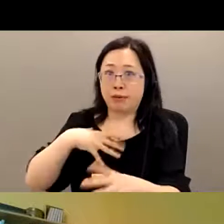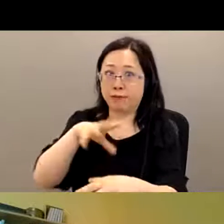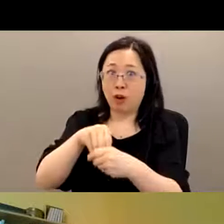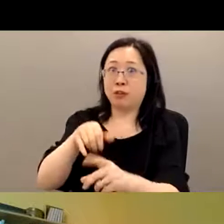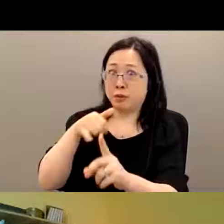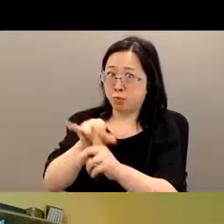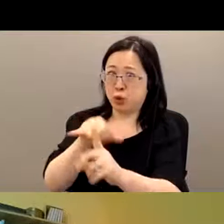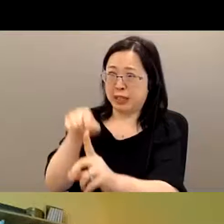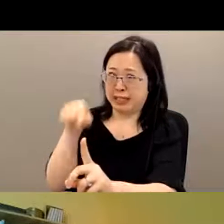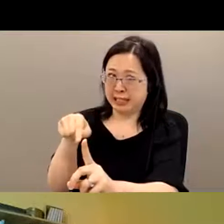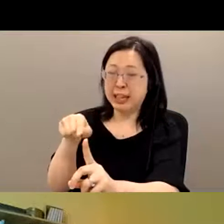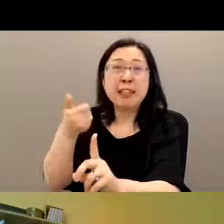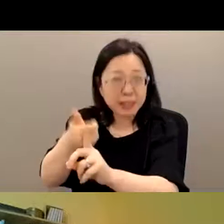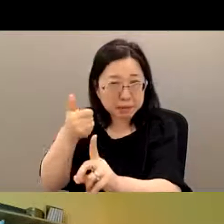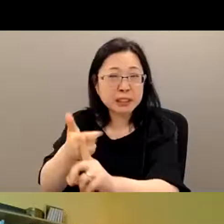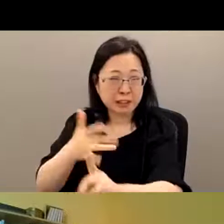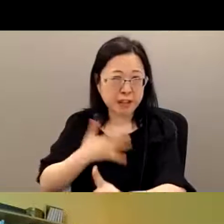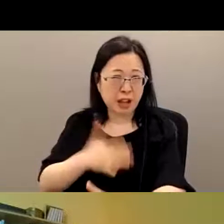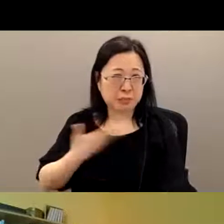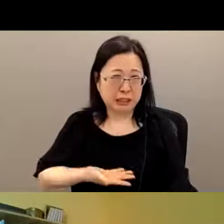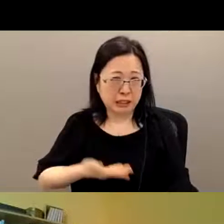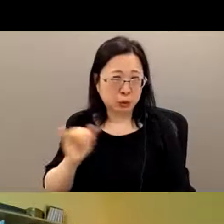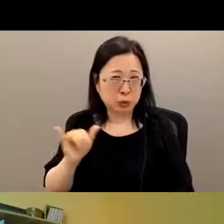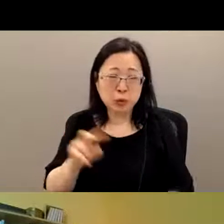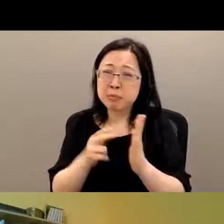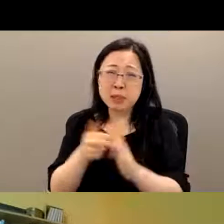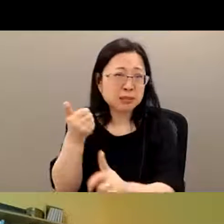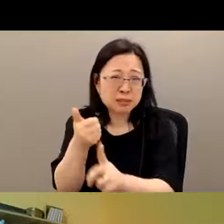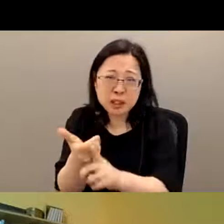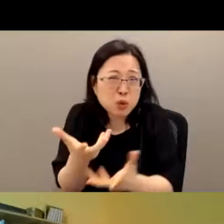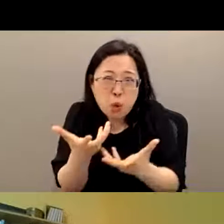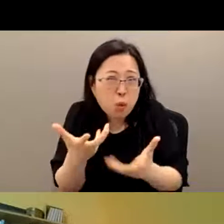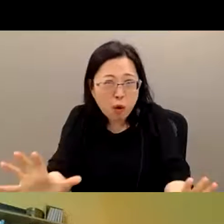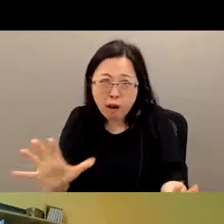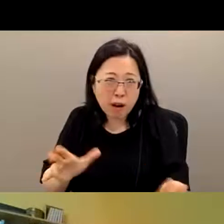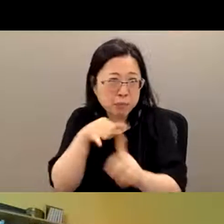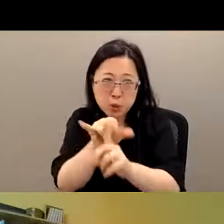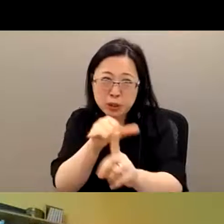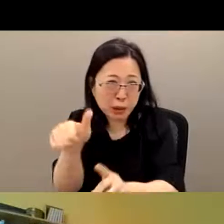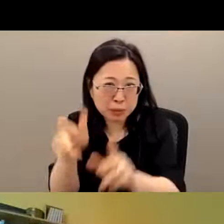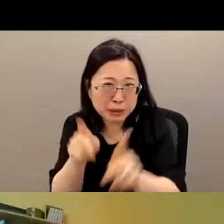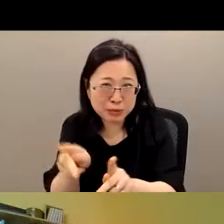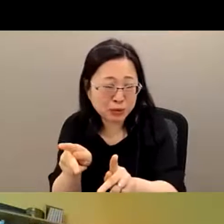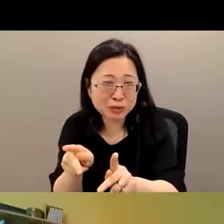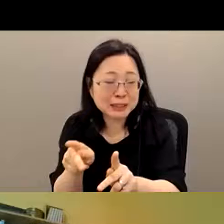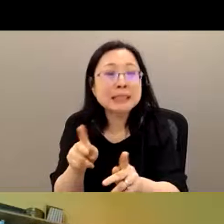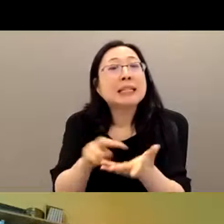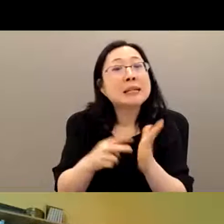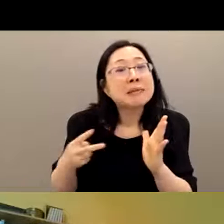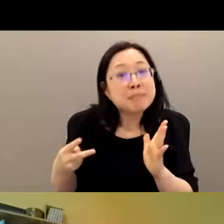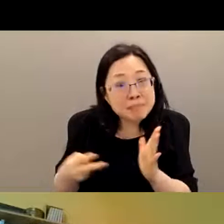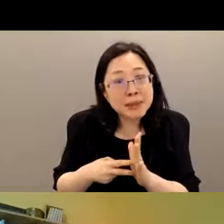them. So clearly they don't want to behave in this way. So I could really see how there may